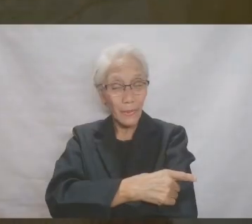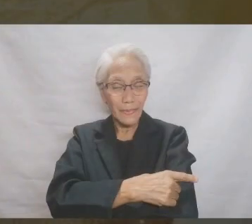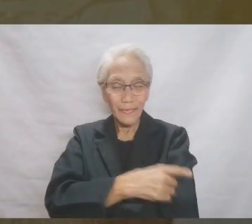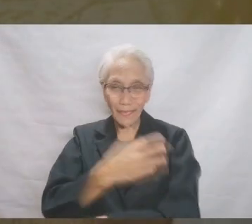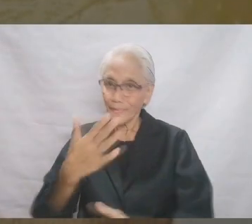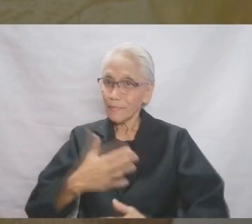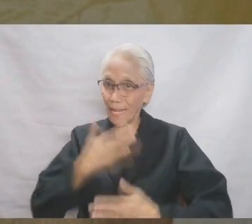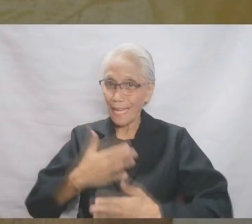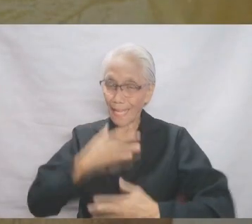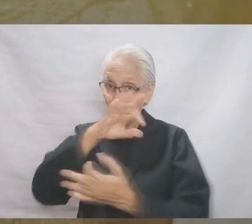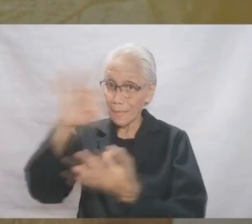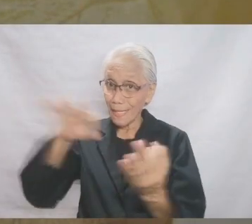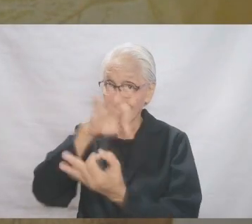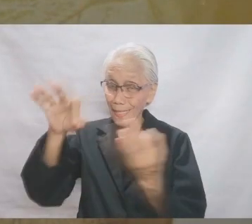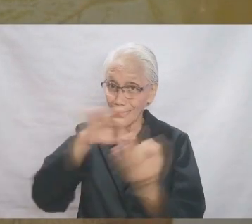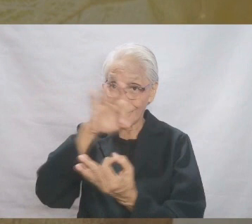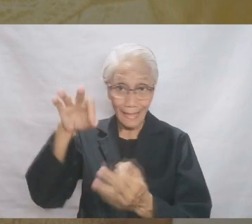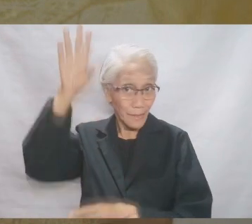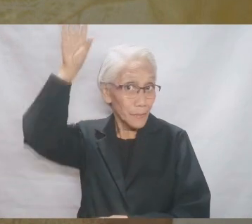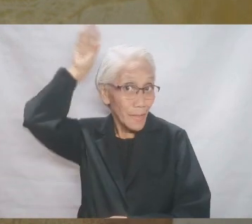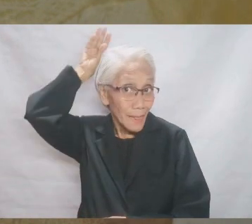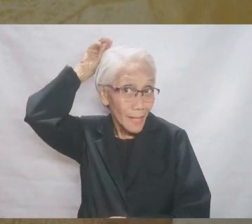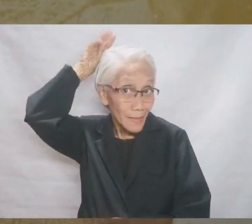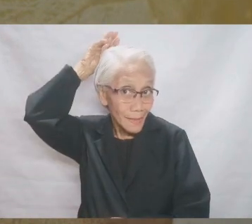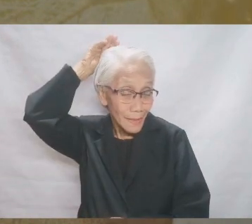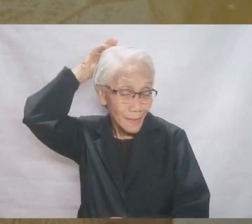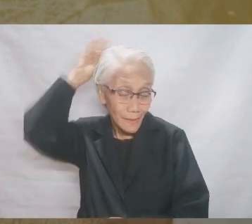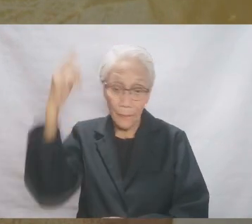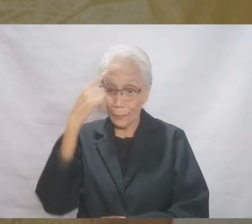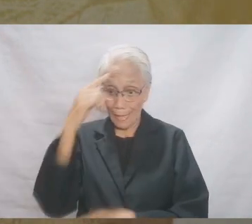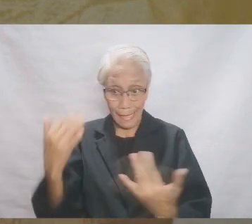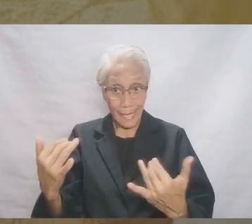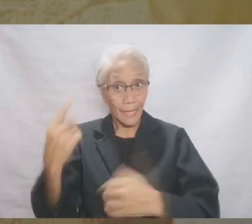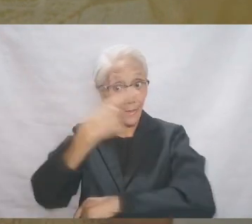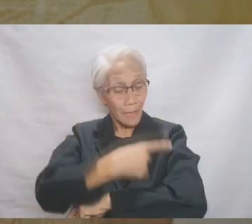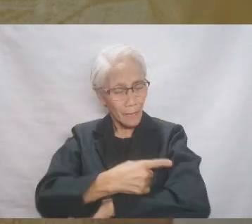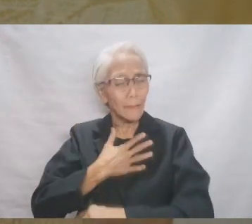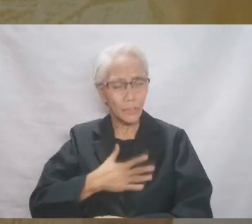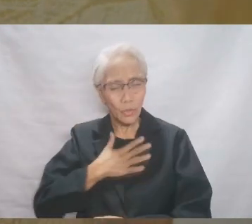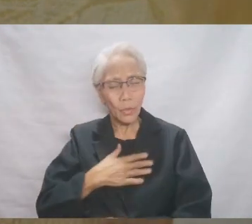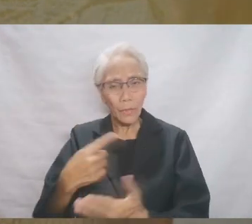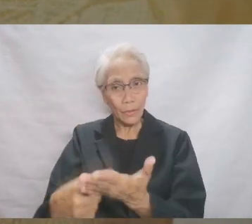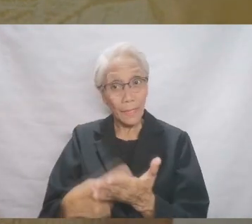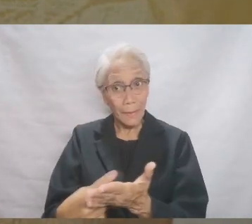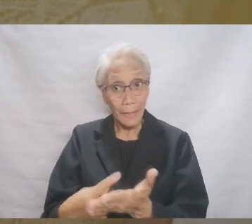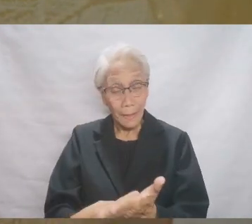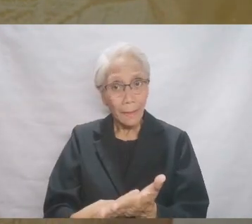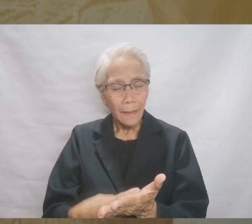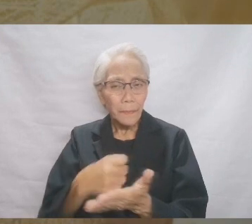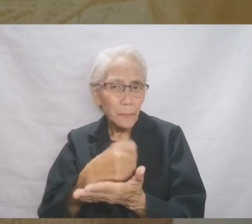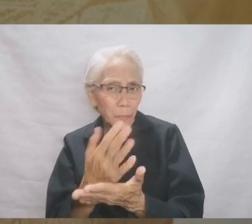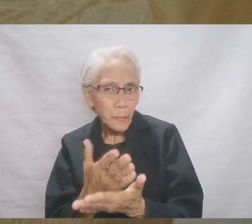Magandang araw po. Maligayang kapistahan po ng Pentecostes. Para sa araw na ito, nais ko pong pag-usapan